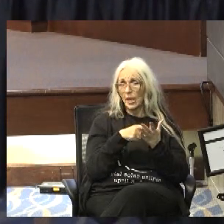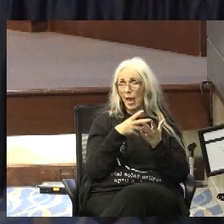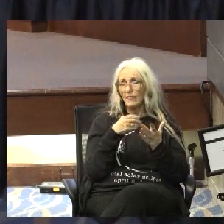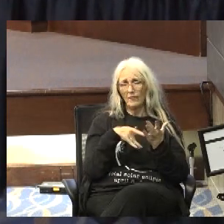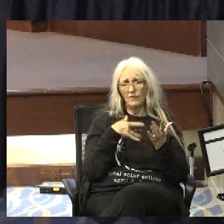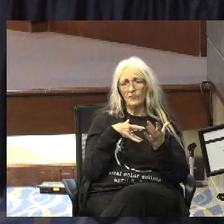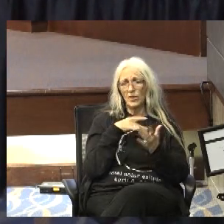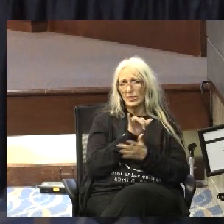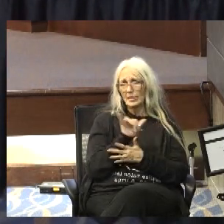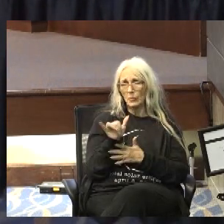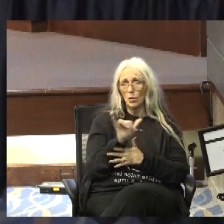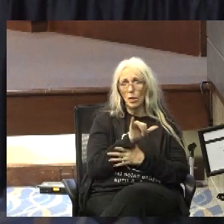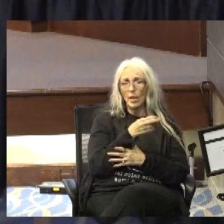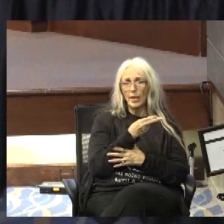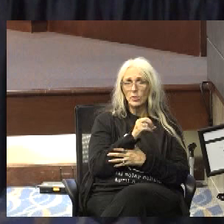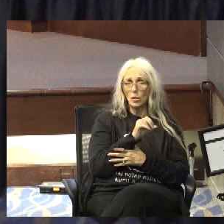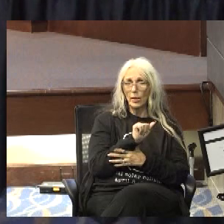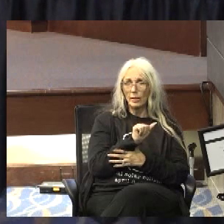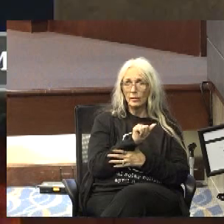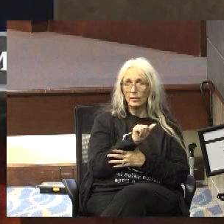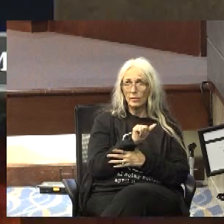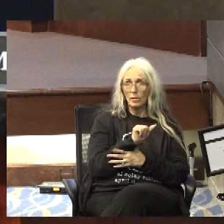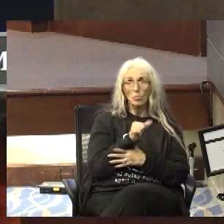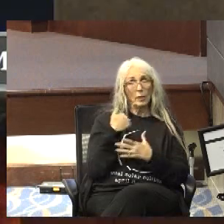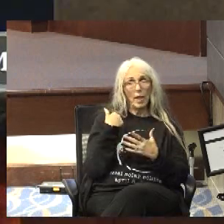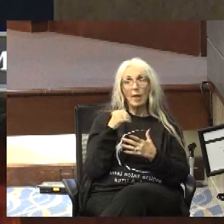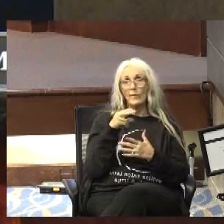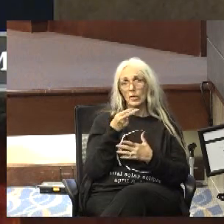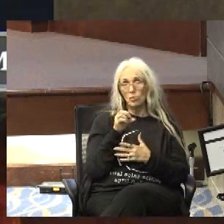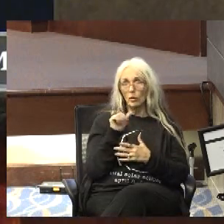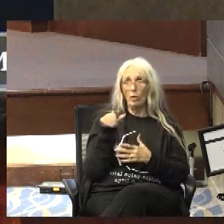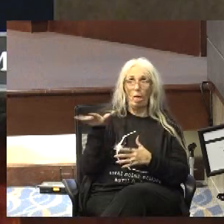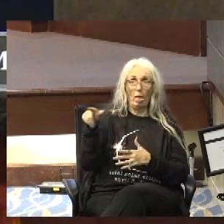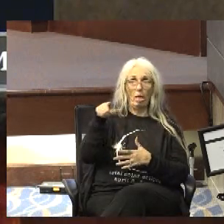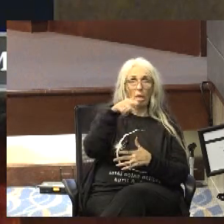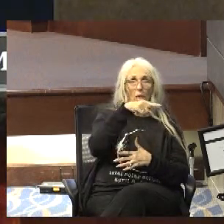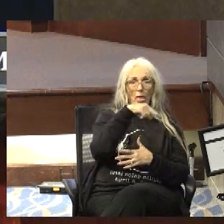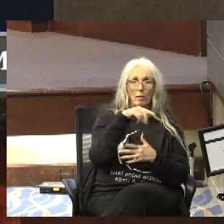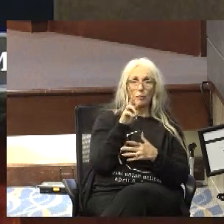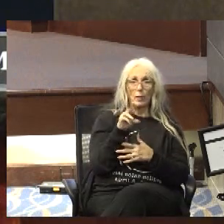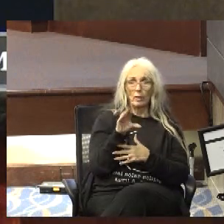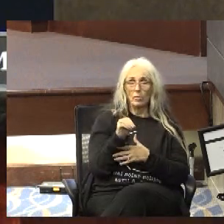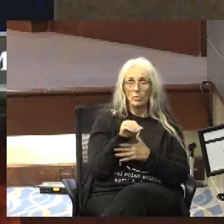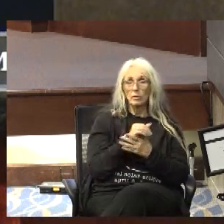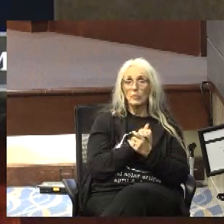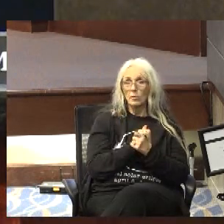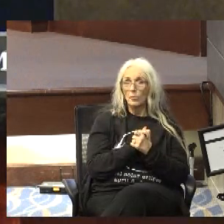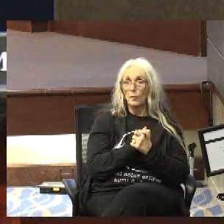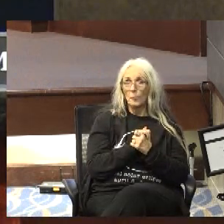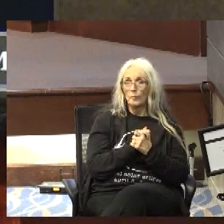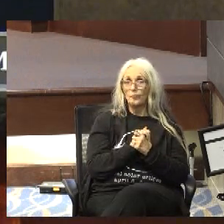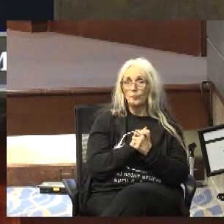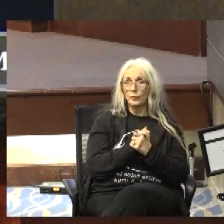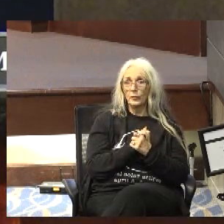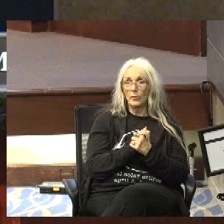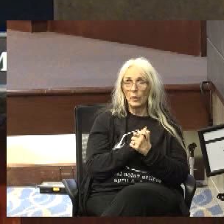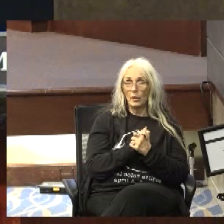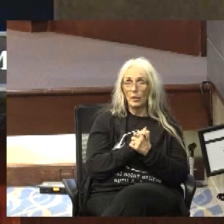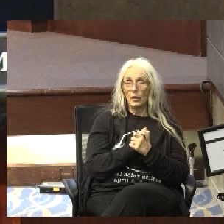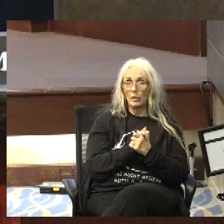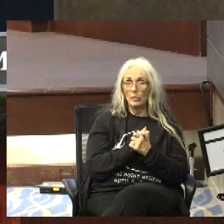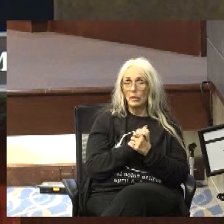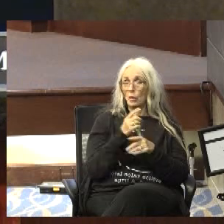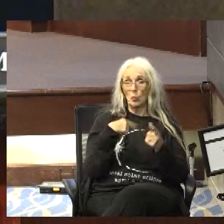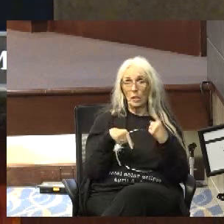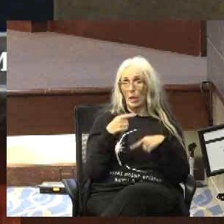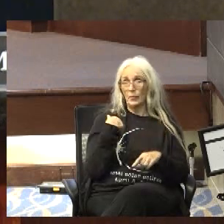similar. To the HOAs that we know, there's HOAs all over Waco where people have... They have fees. Yep. Right. But they don't have to come to us for